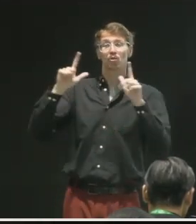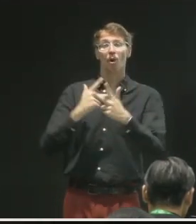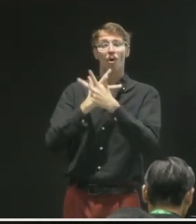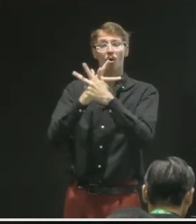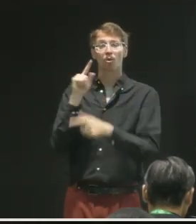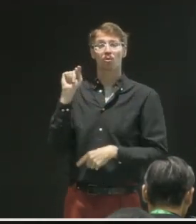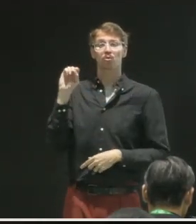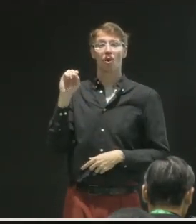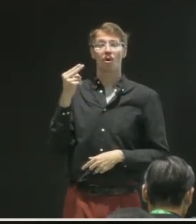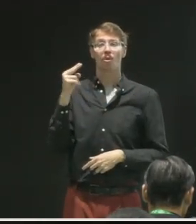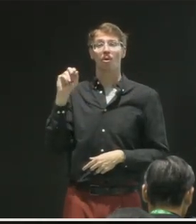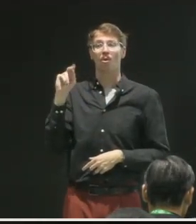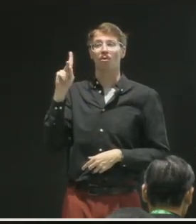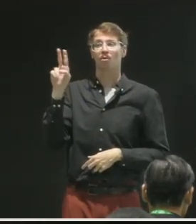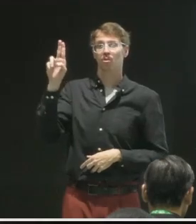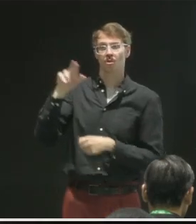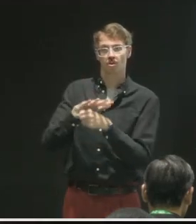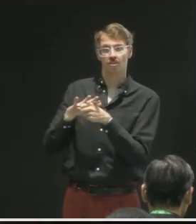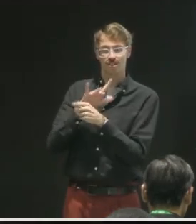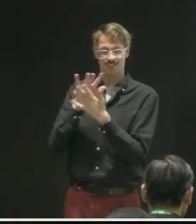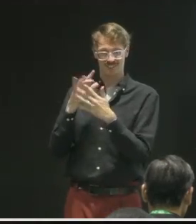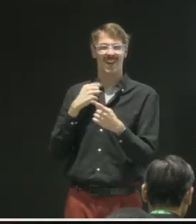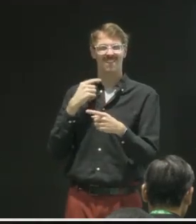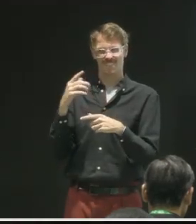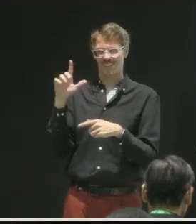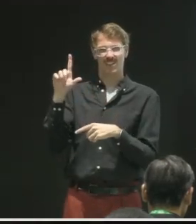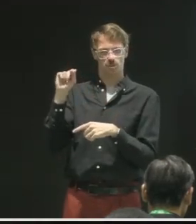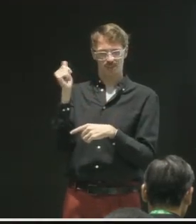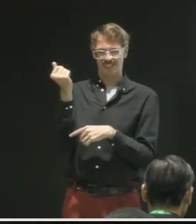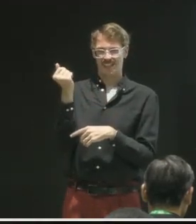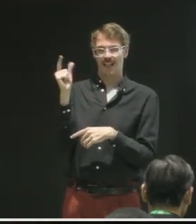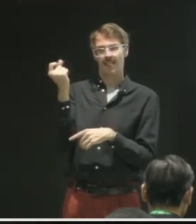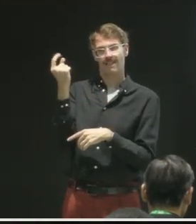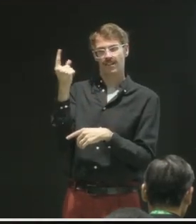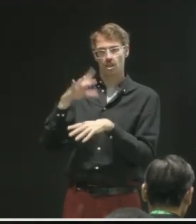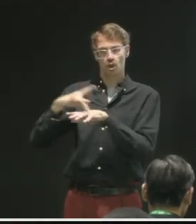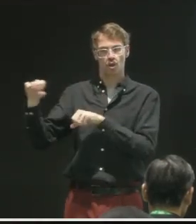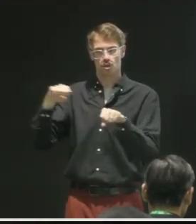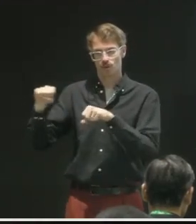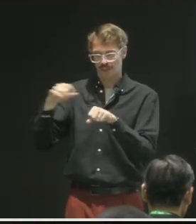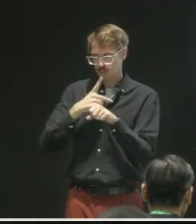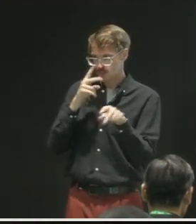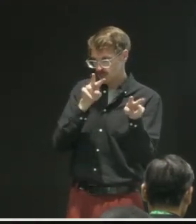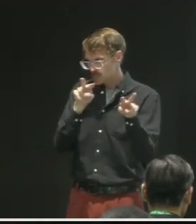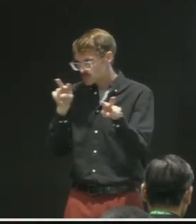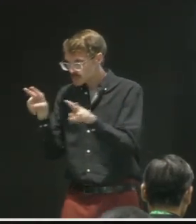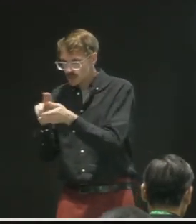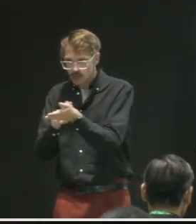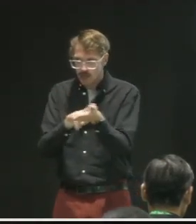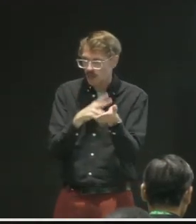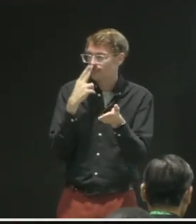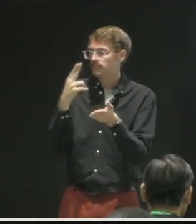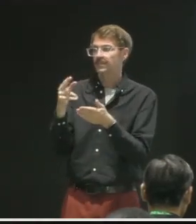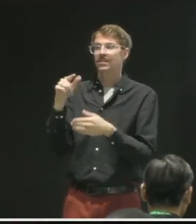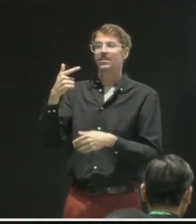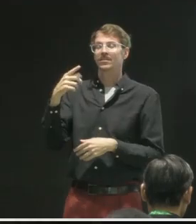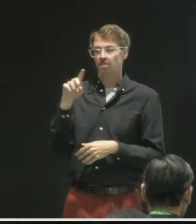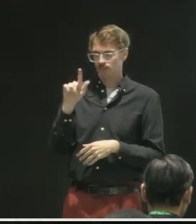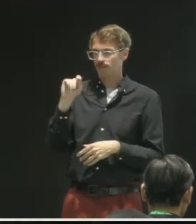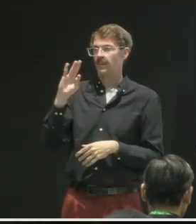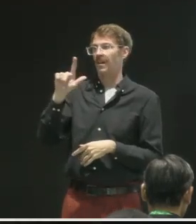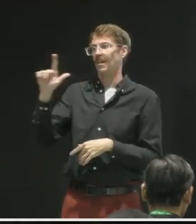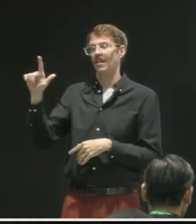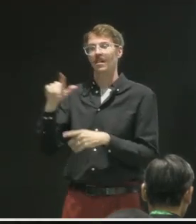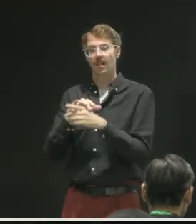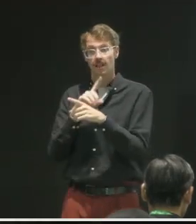East earthquake in 2011, to learn efforts and good practices on DLL and climate change adaptation, including promotion